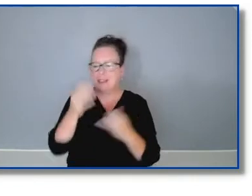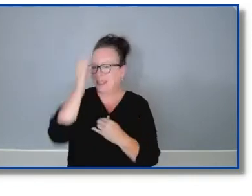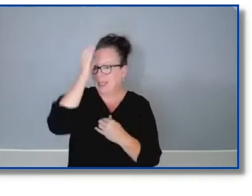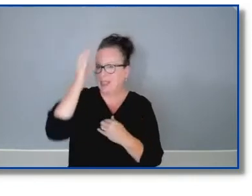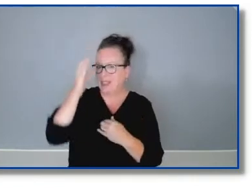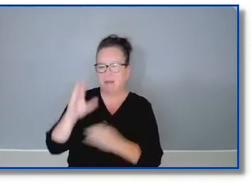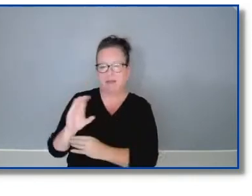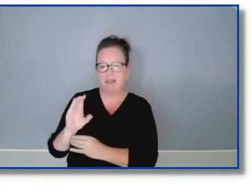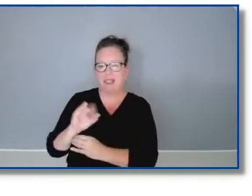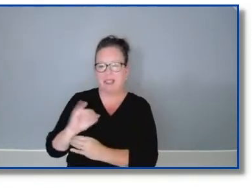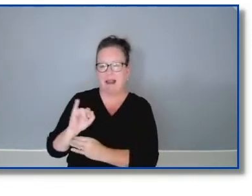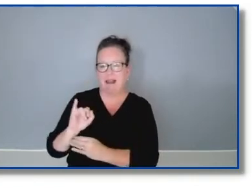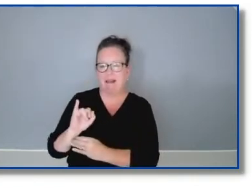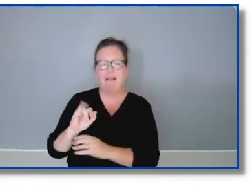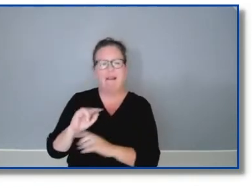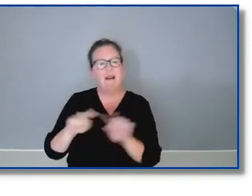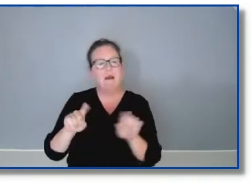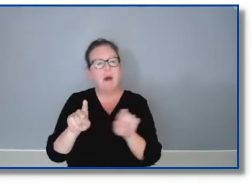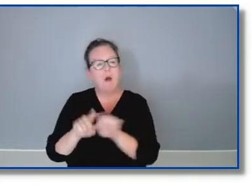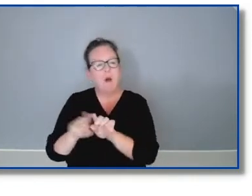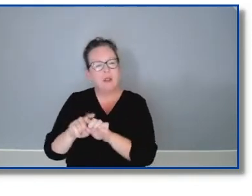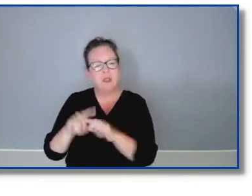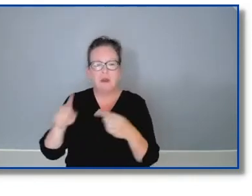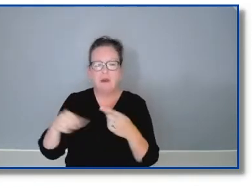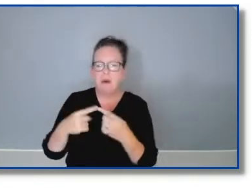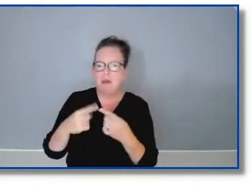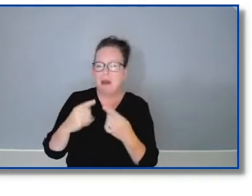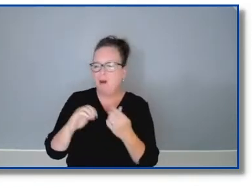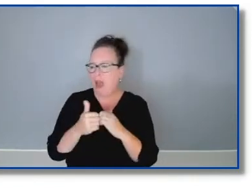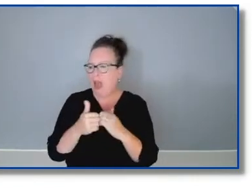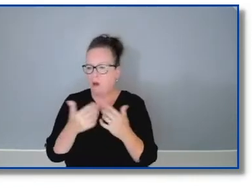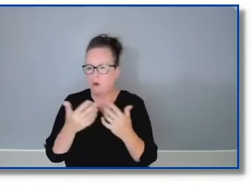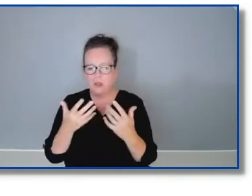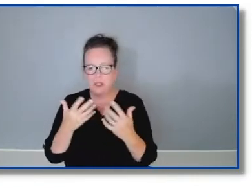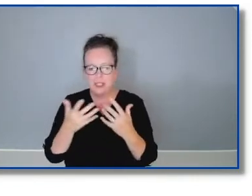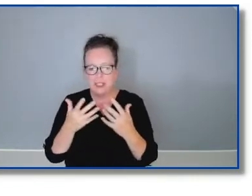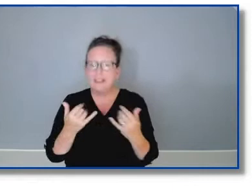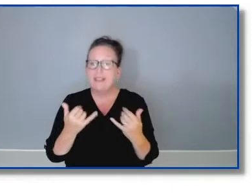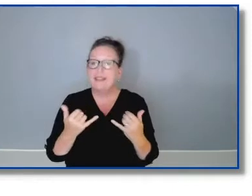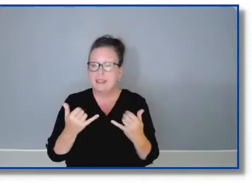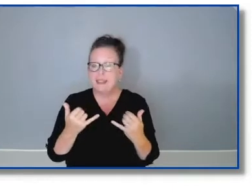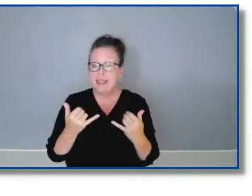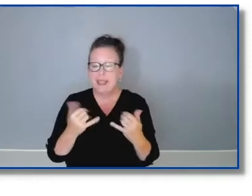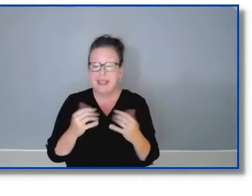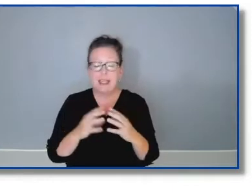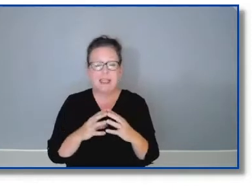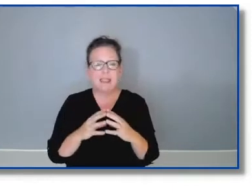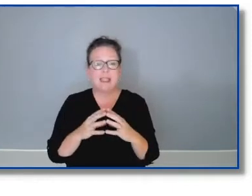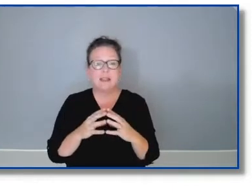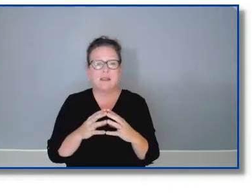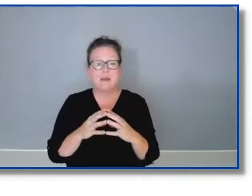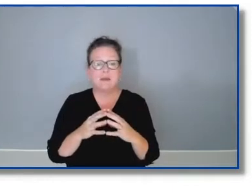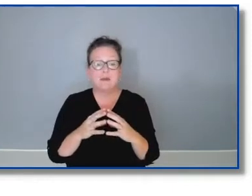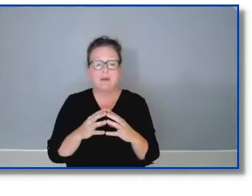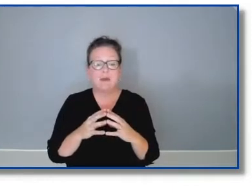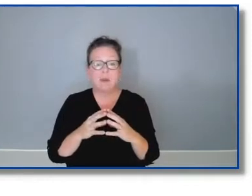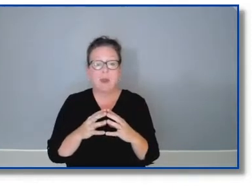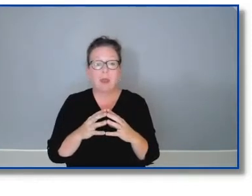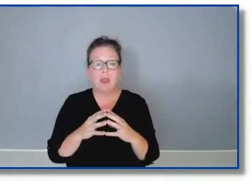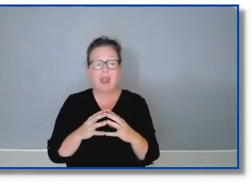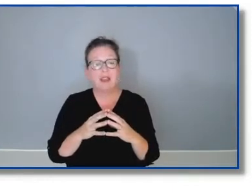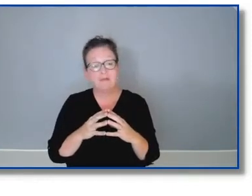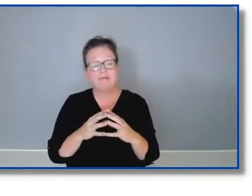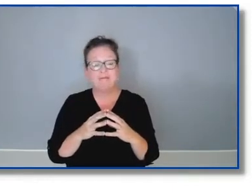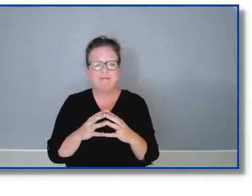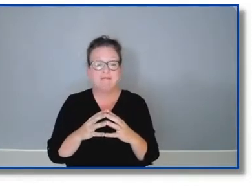but also about the ways in which today we live in times